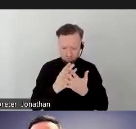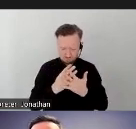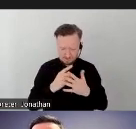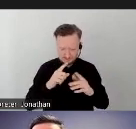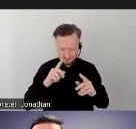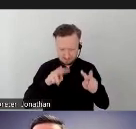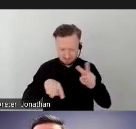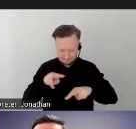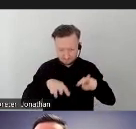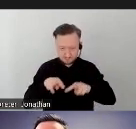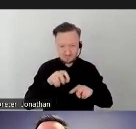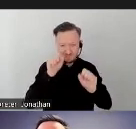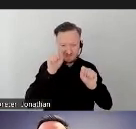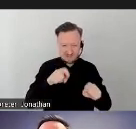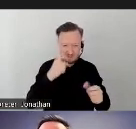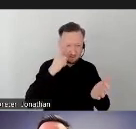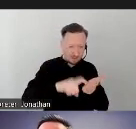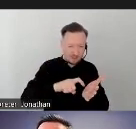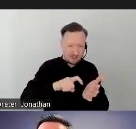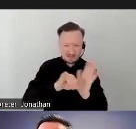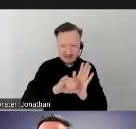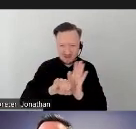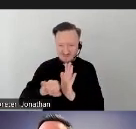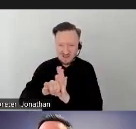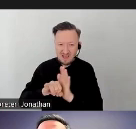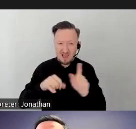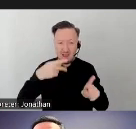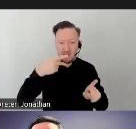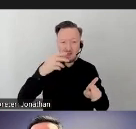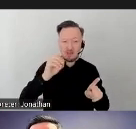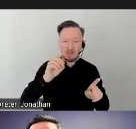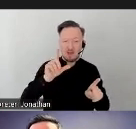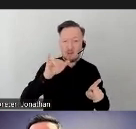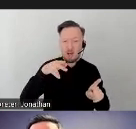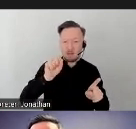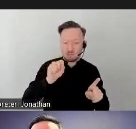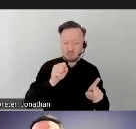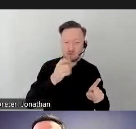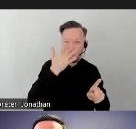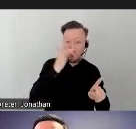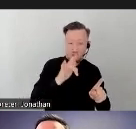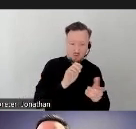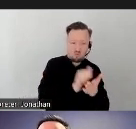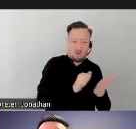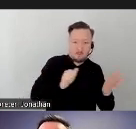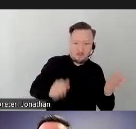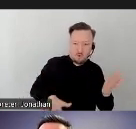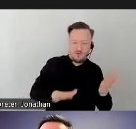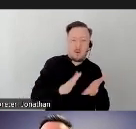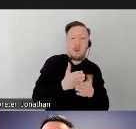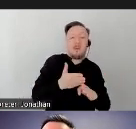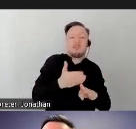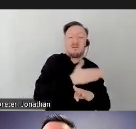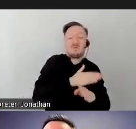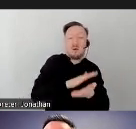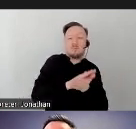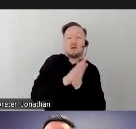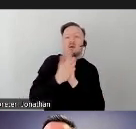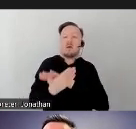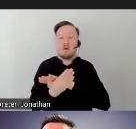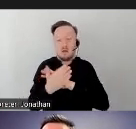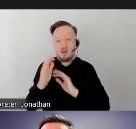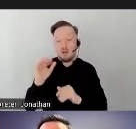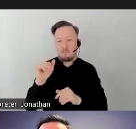polyps at an earlier stage and remove them before they turn into cancer, or detect cancer